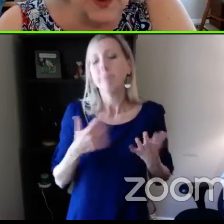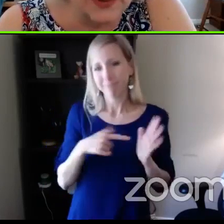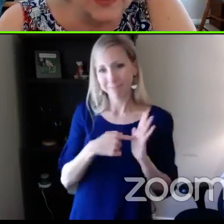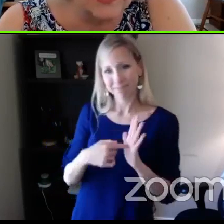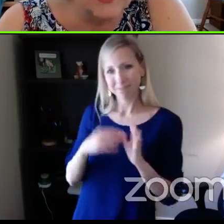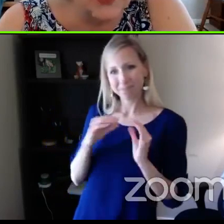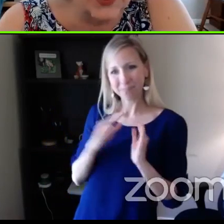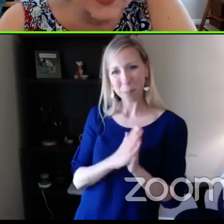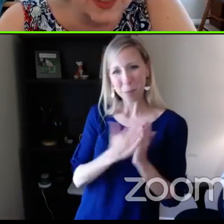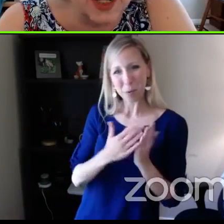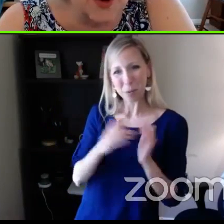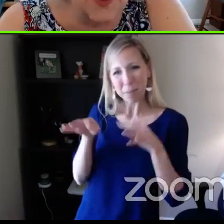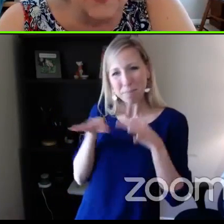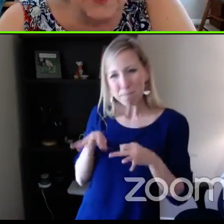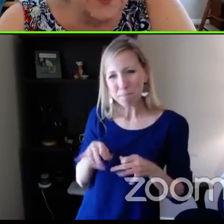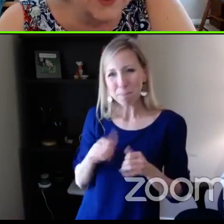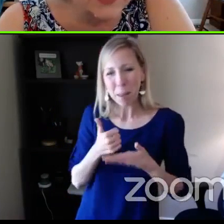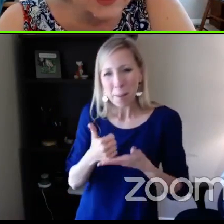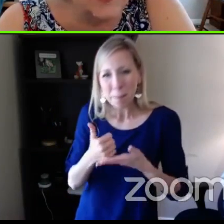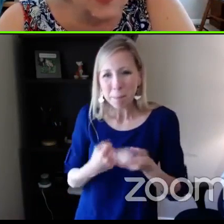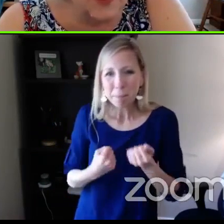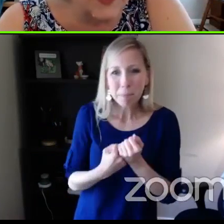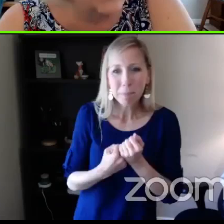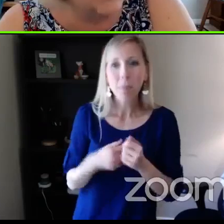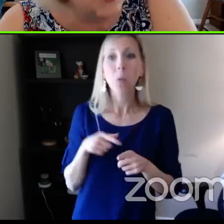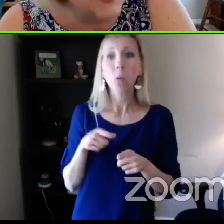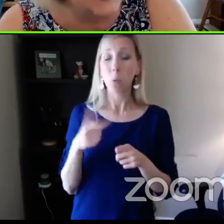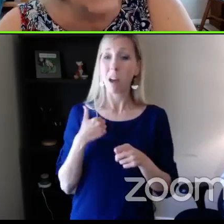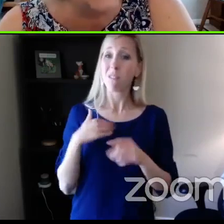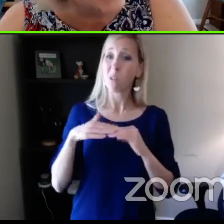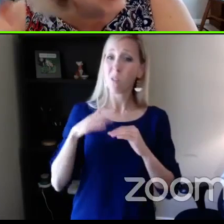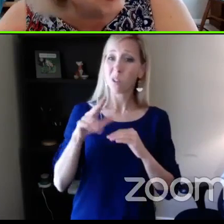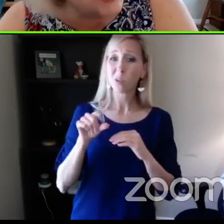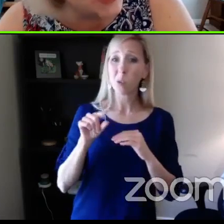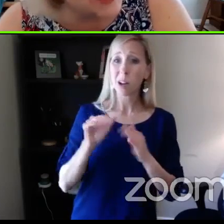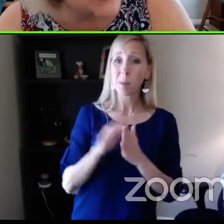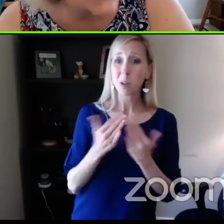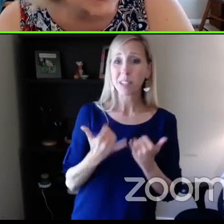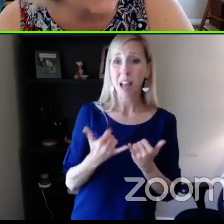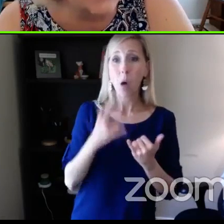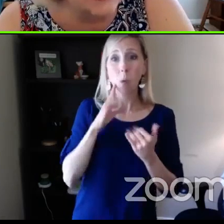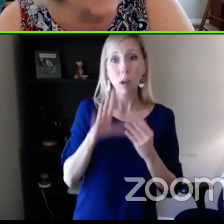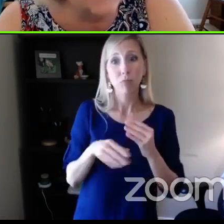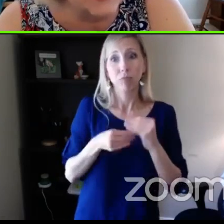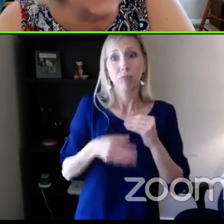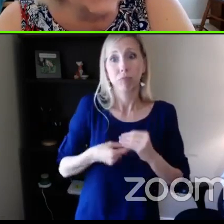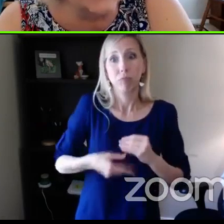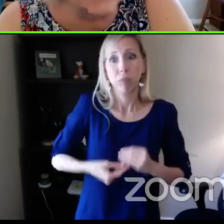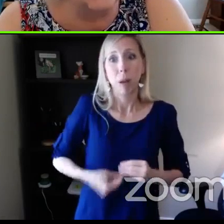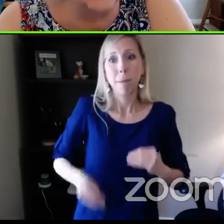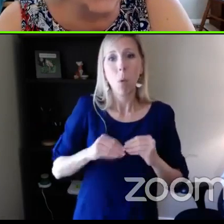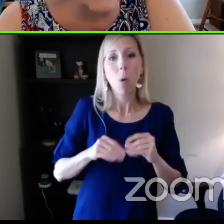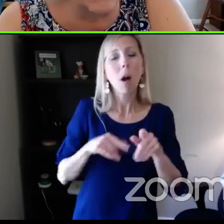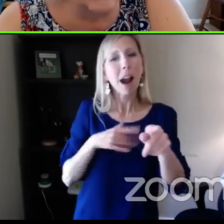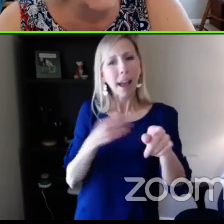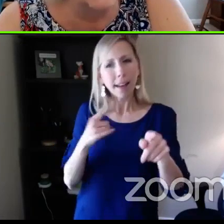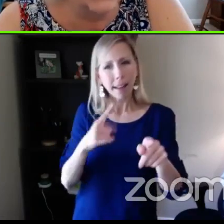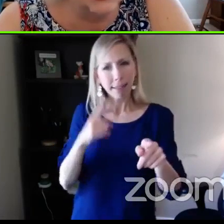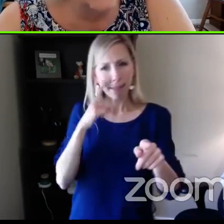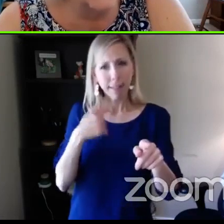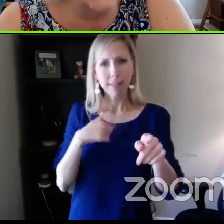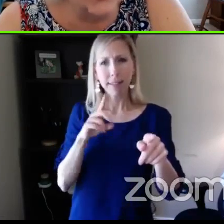like 20 kid books now, and we're going to keep growing and growing. And that's one of the handouts, right, Michaela, that people can download is